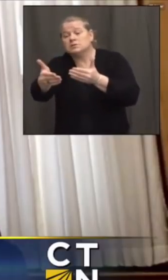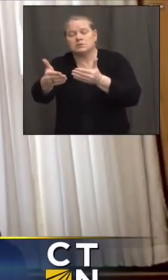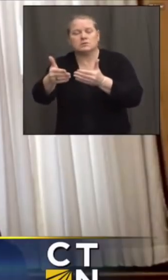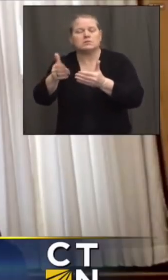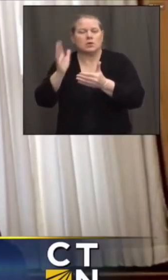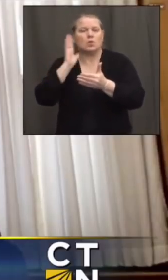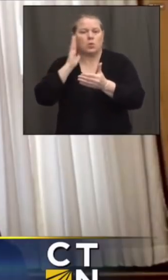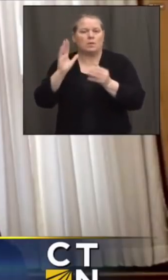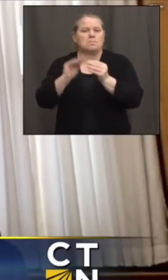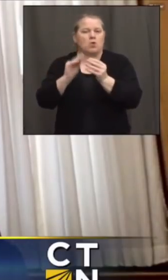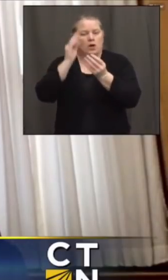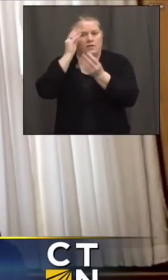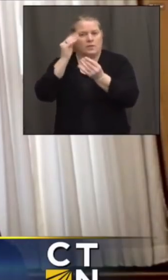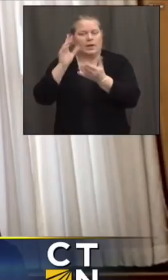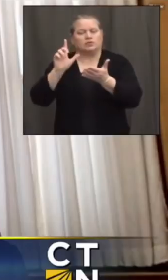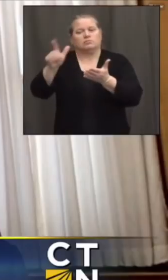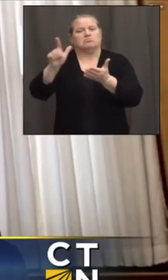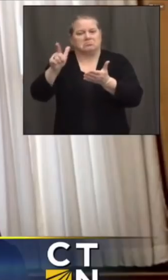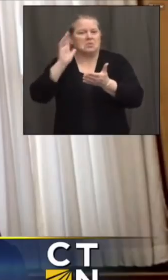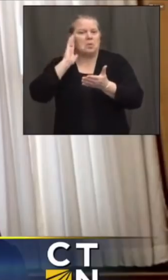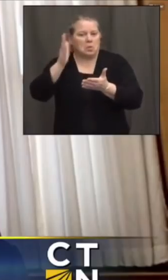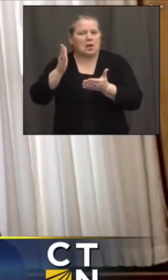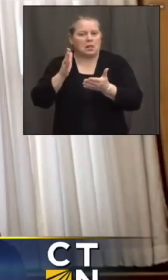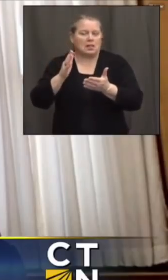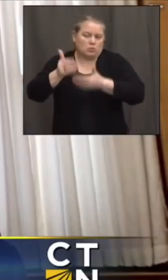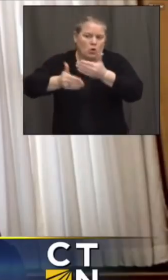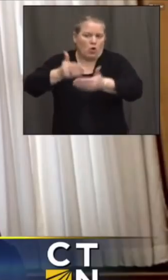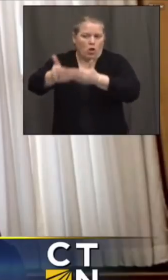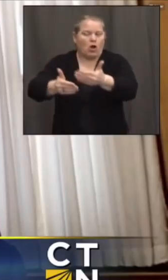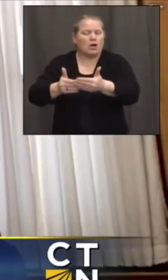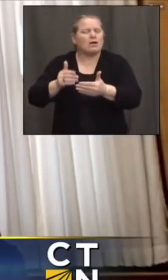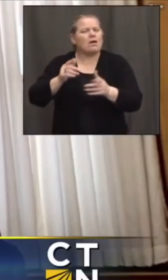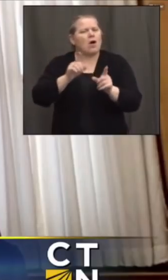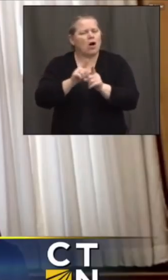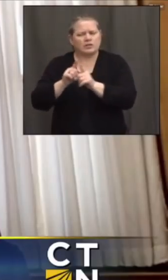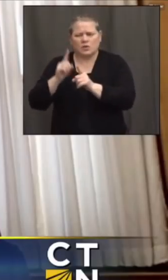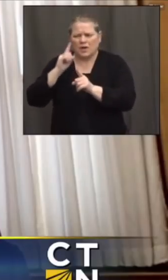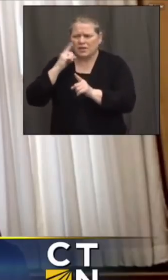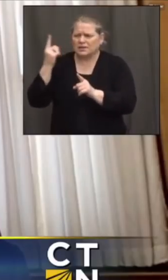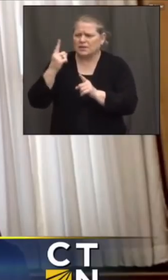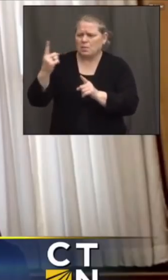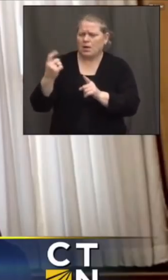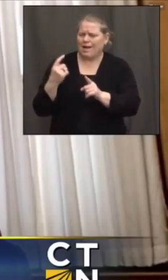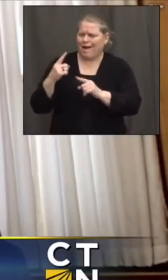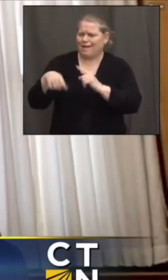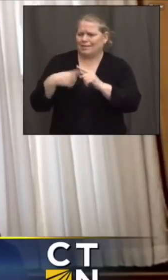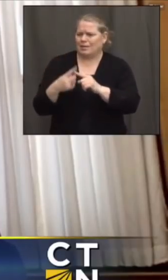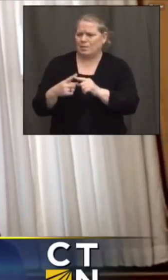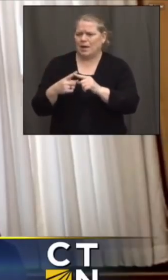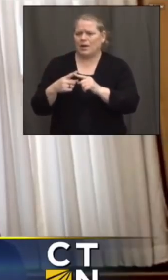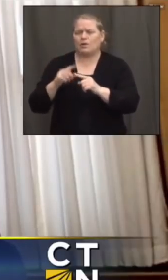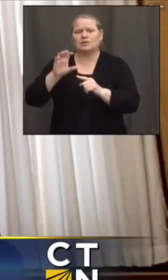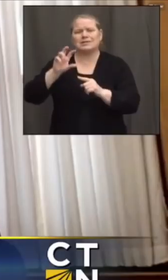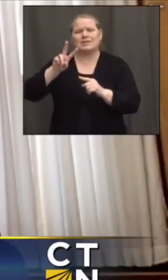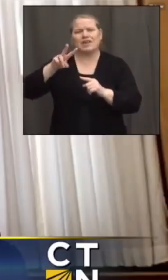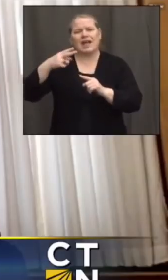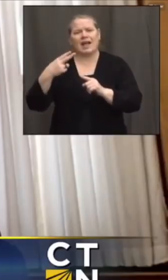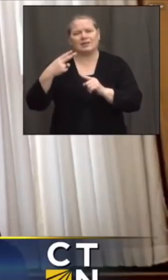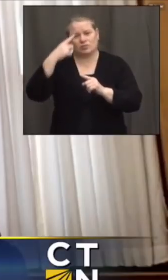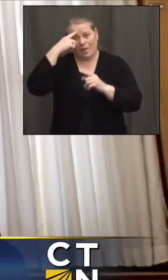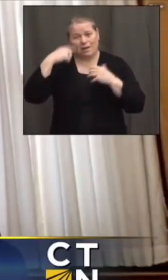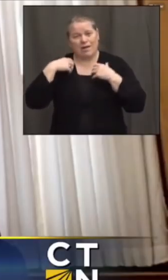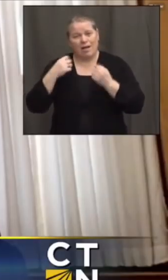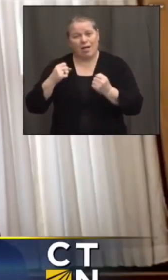incarcerated people as we go, as well as I think there was a question earlier about inpatients at CVH in